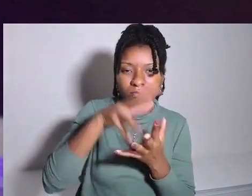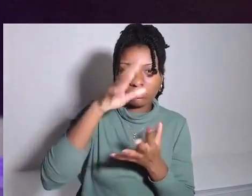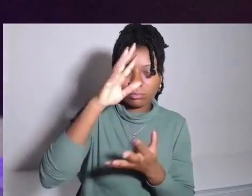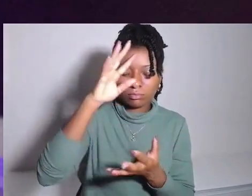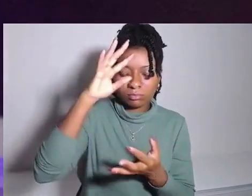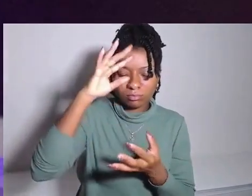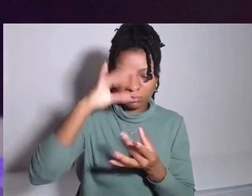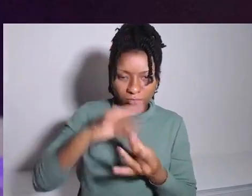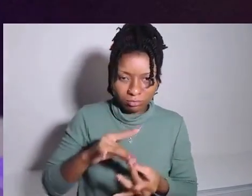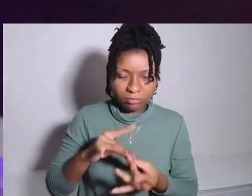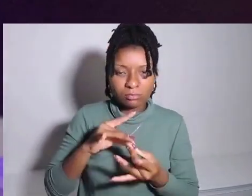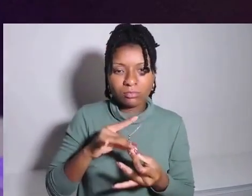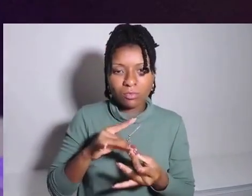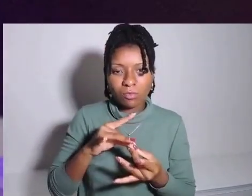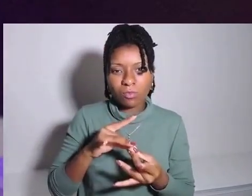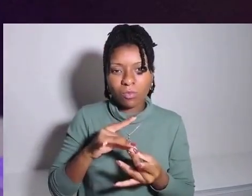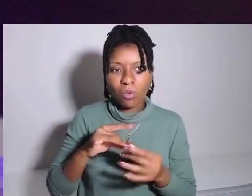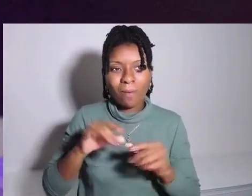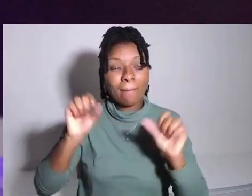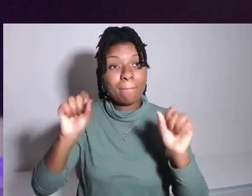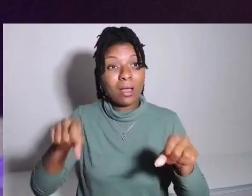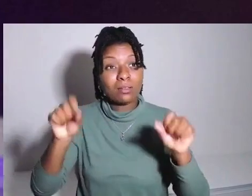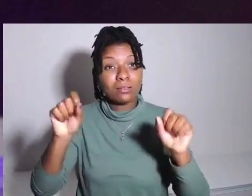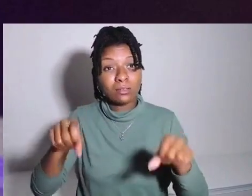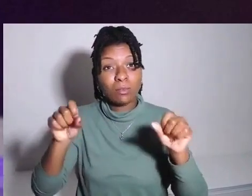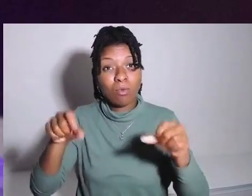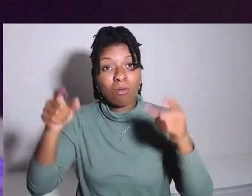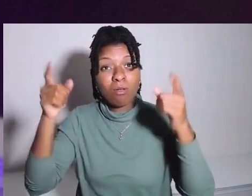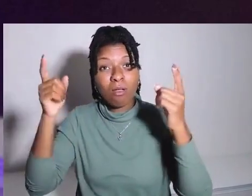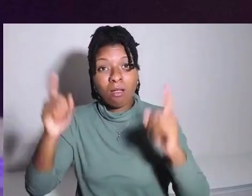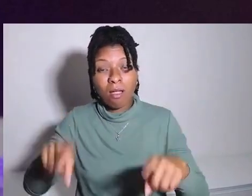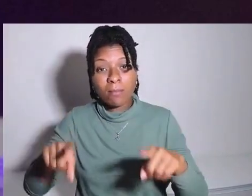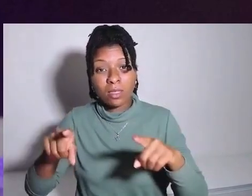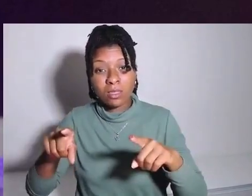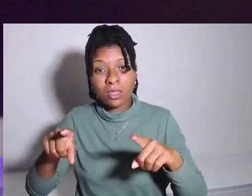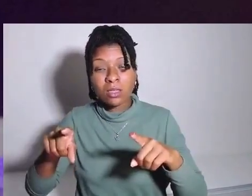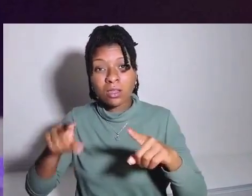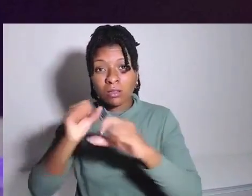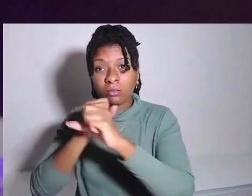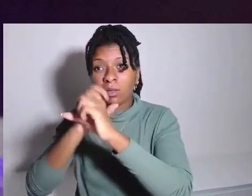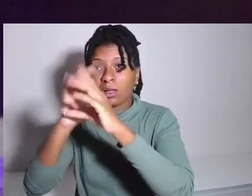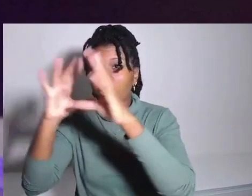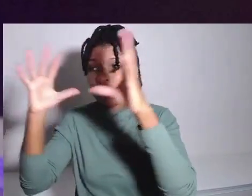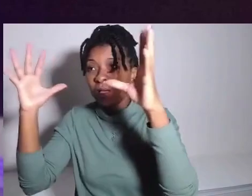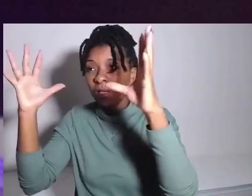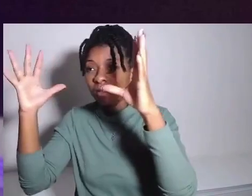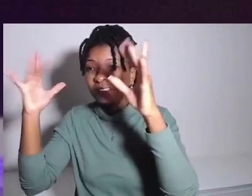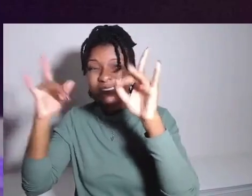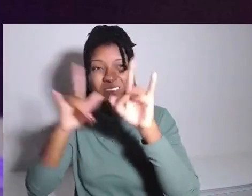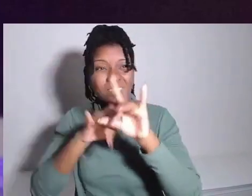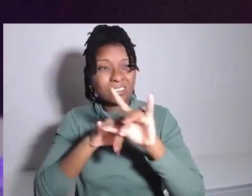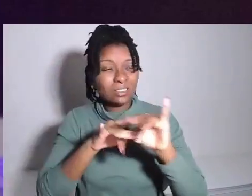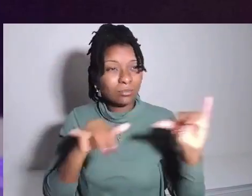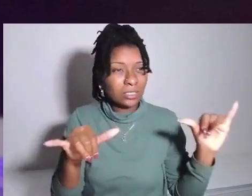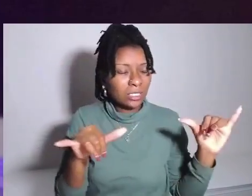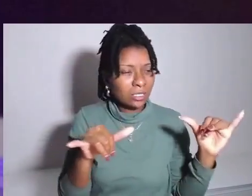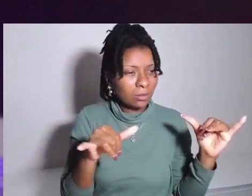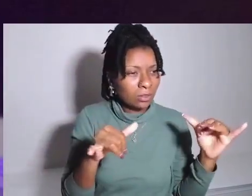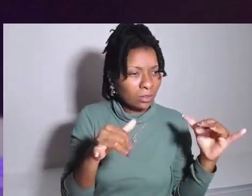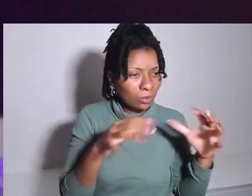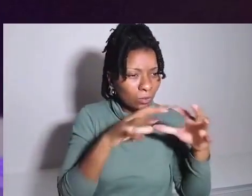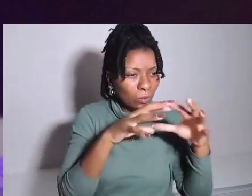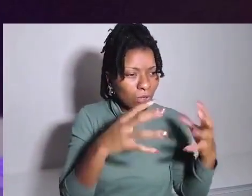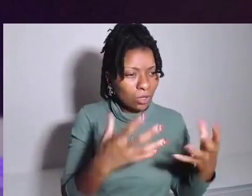what is possible, even while we are watching the fraying and the undoing of things.